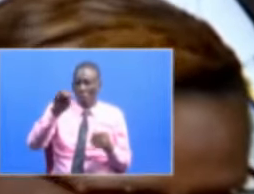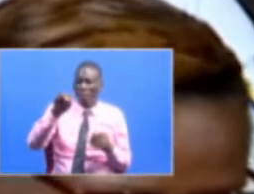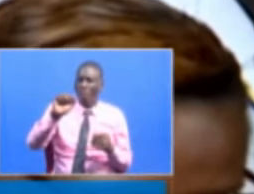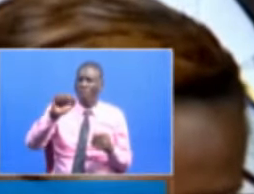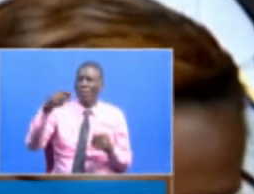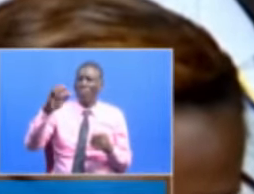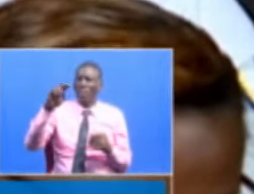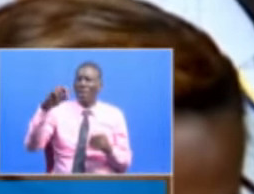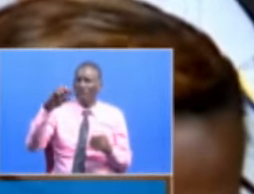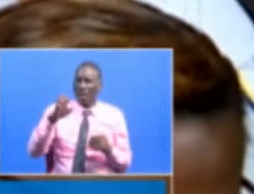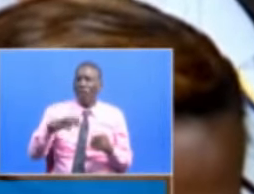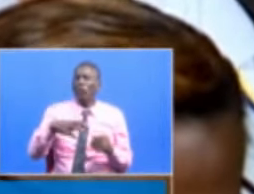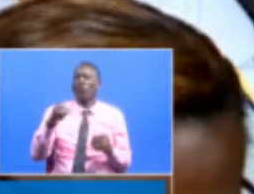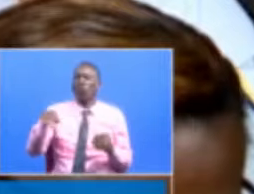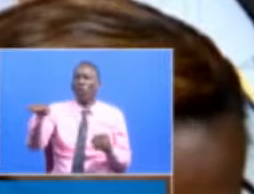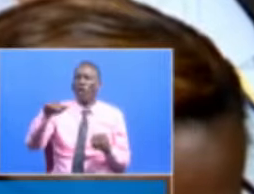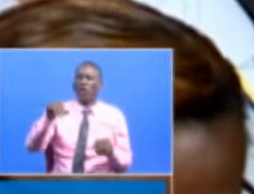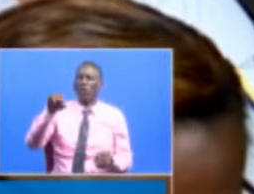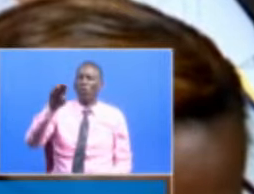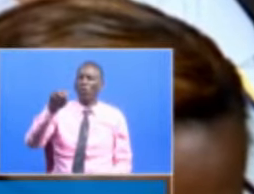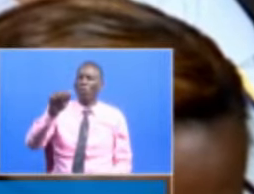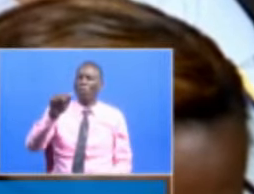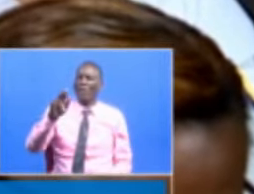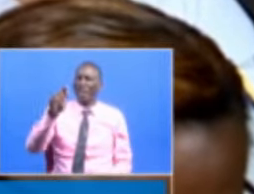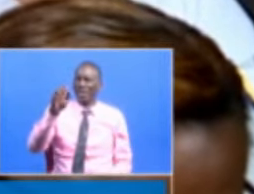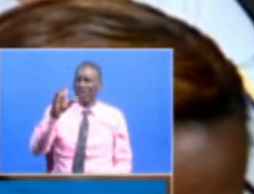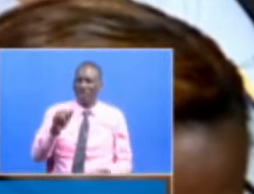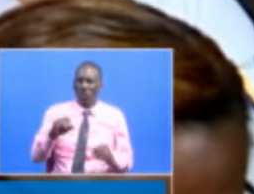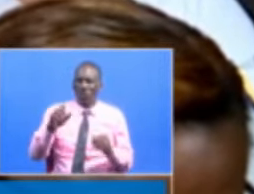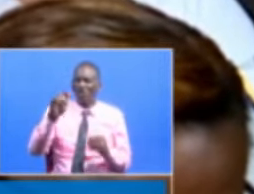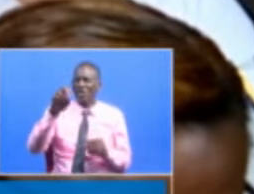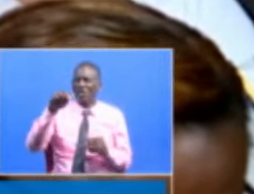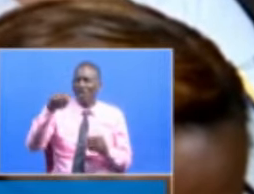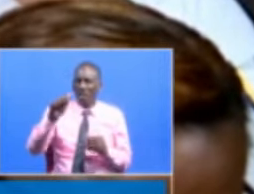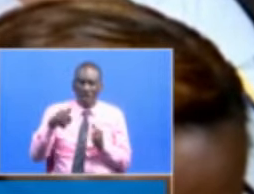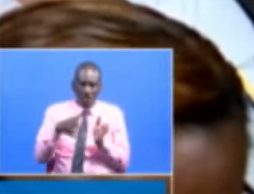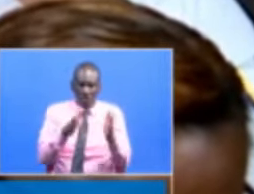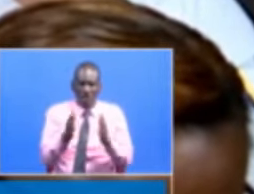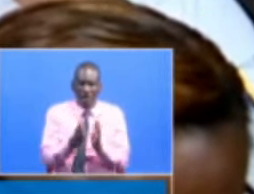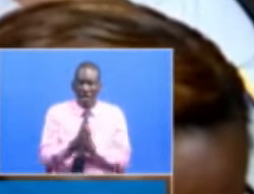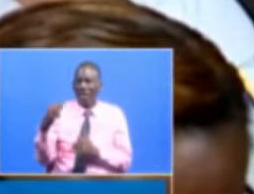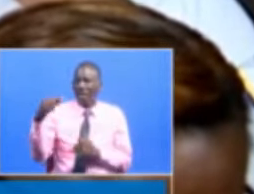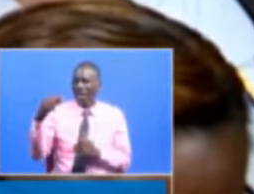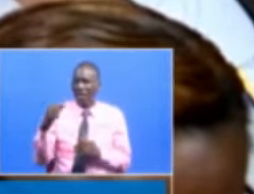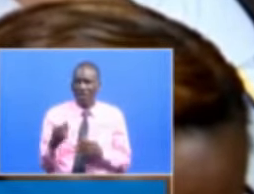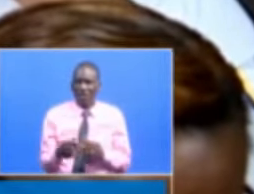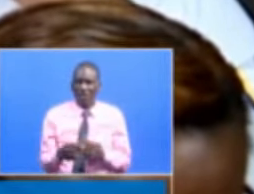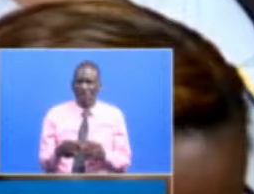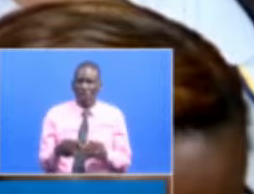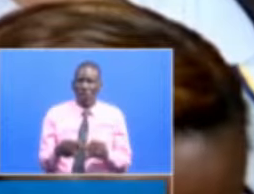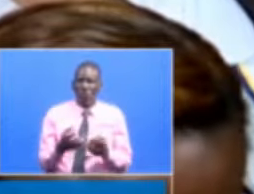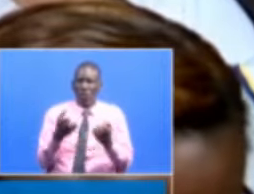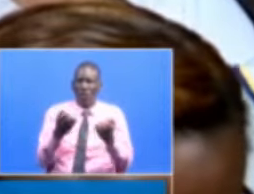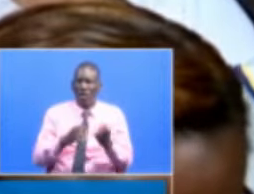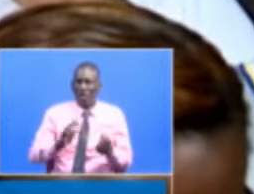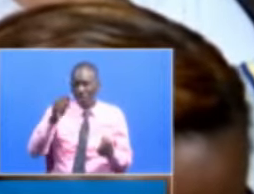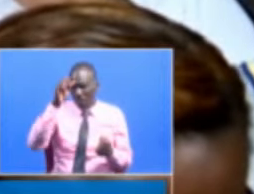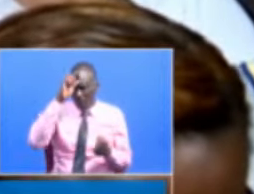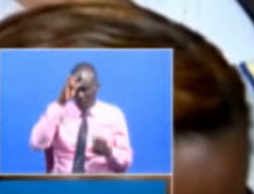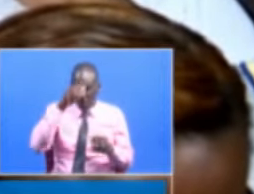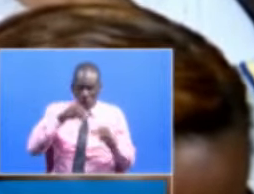ya Marti, yani Isiolo, tembea Baringo, tembea Tana River, tembea Garissa. We need the government of Kenya to contribute